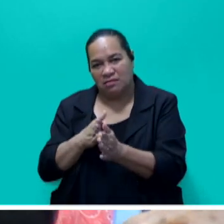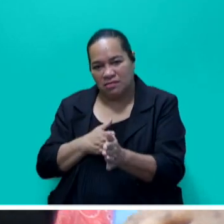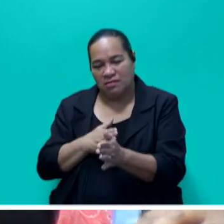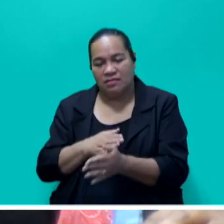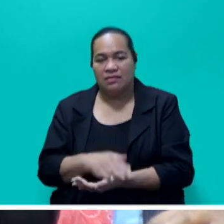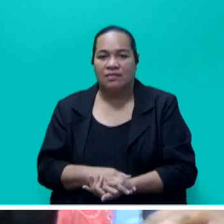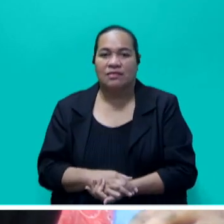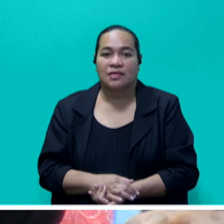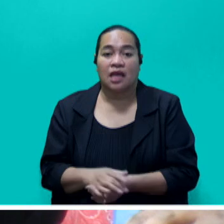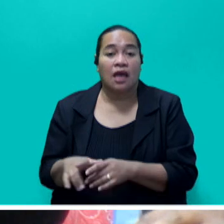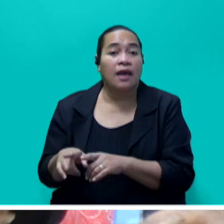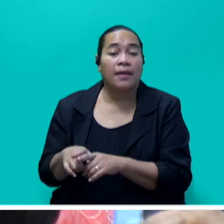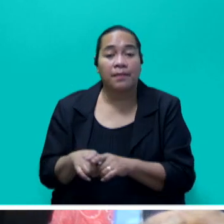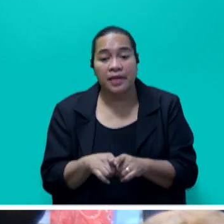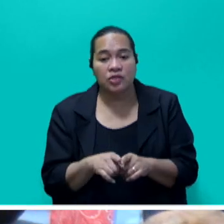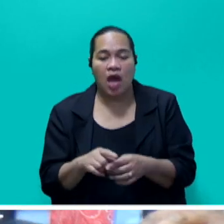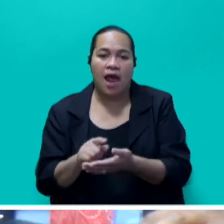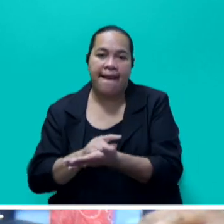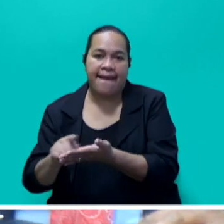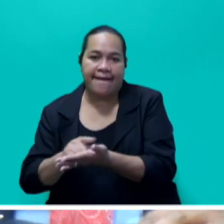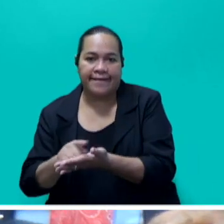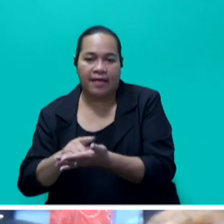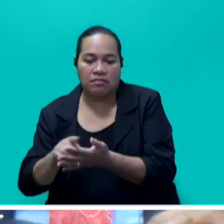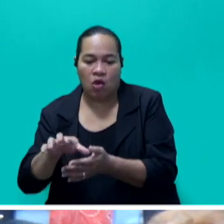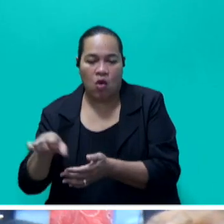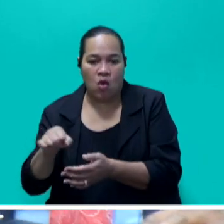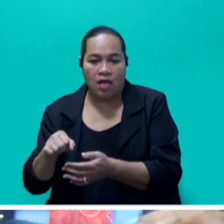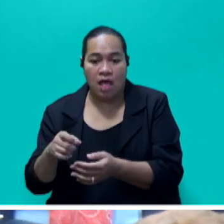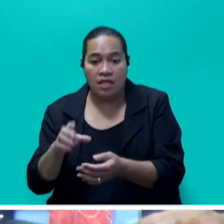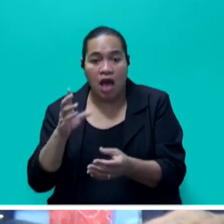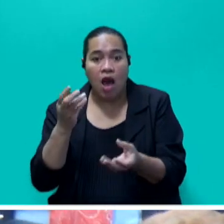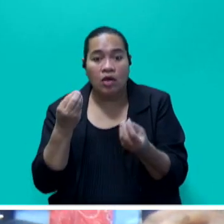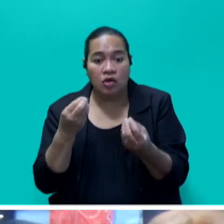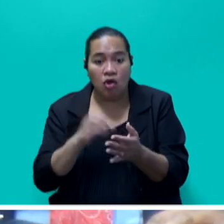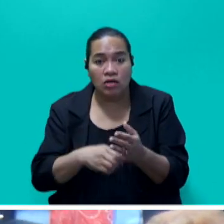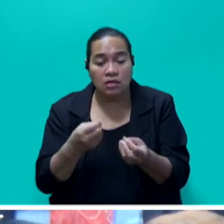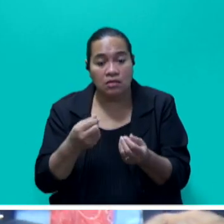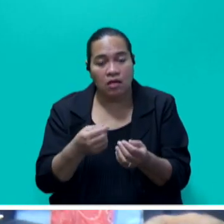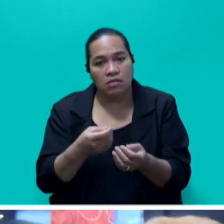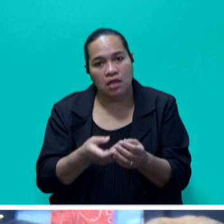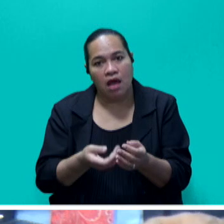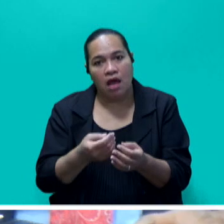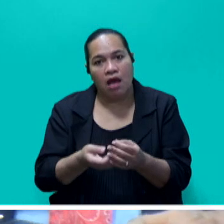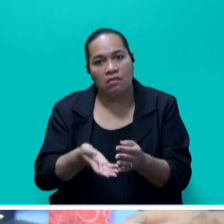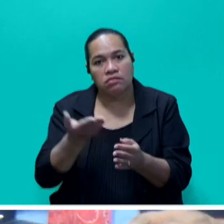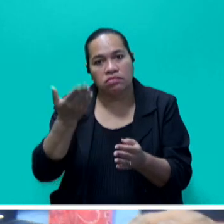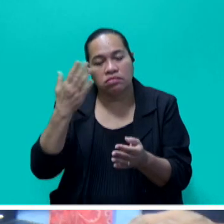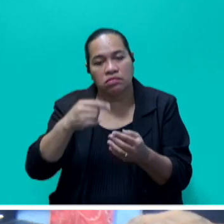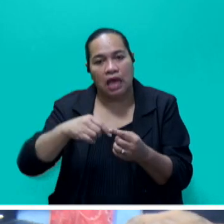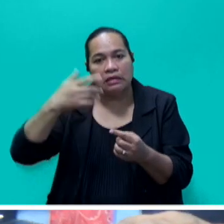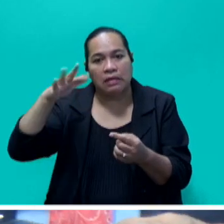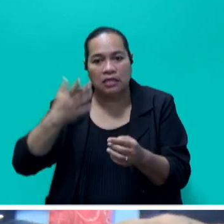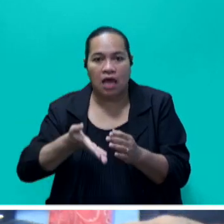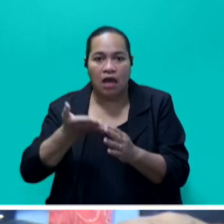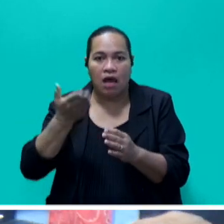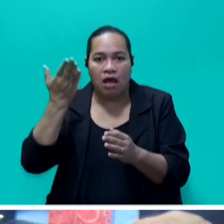which meant that at a later stage, the cost of the materials went up. And when the cost of the